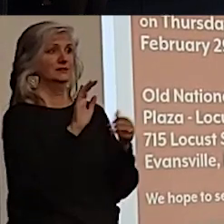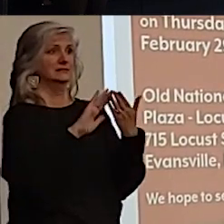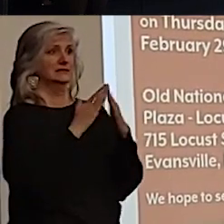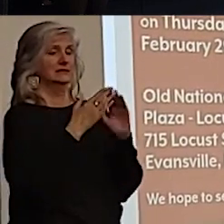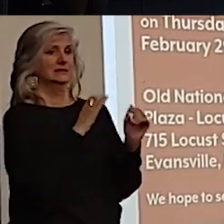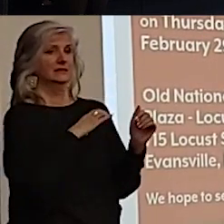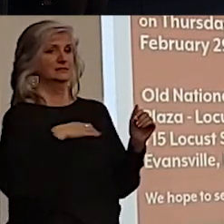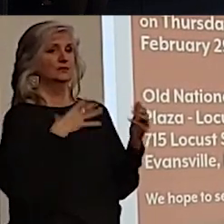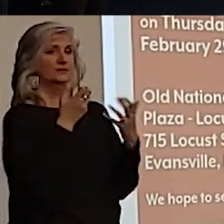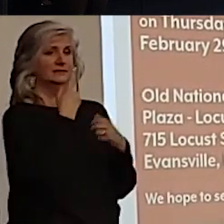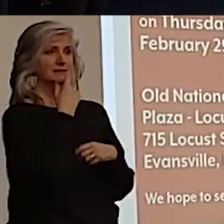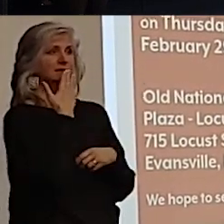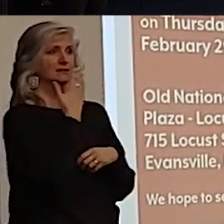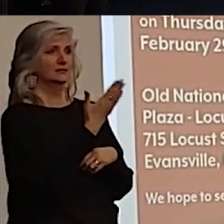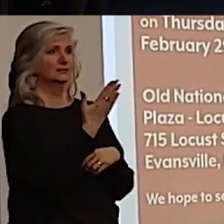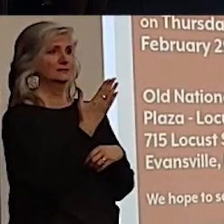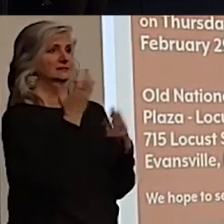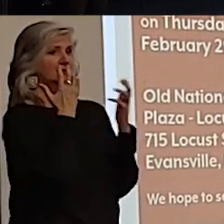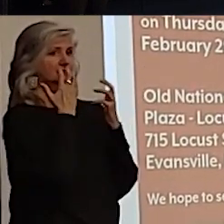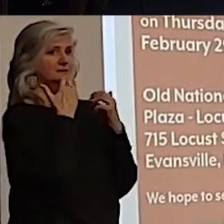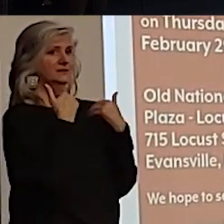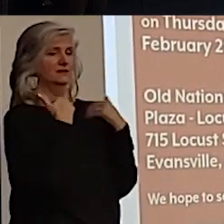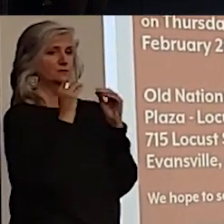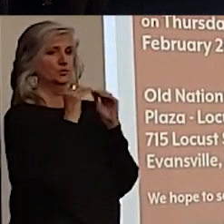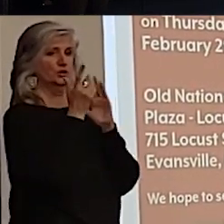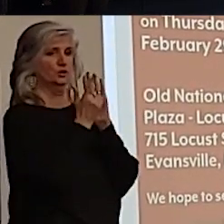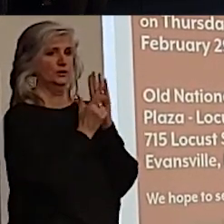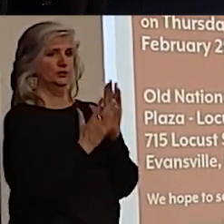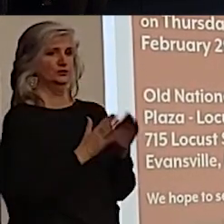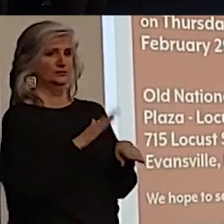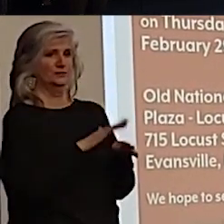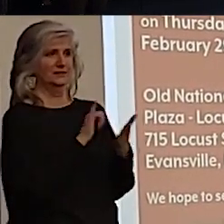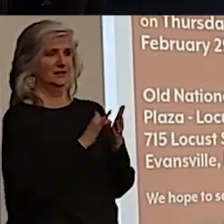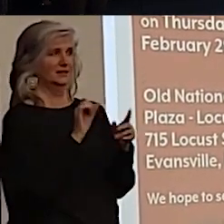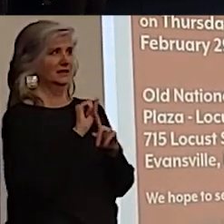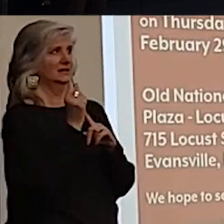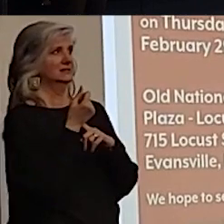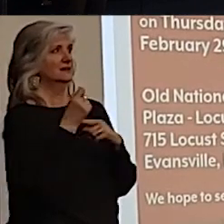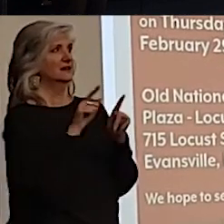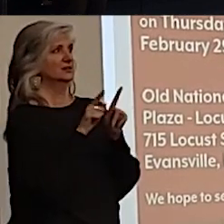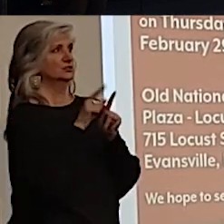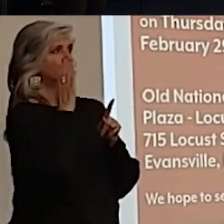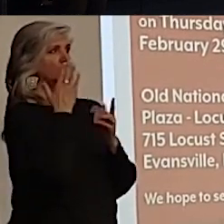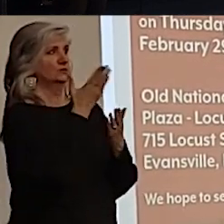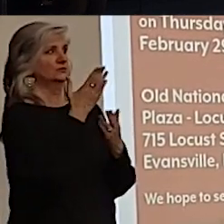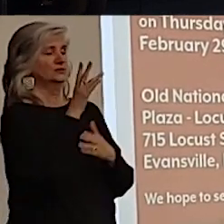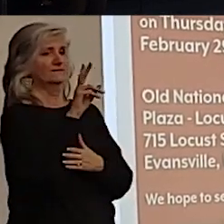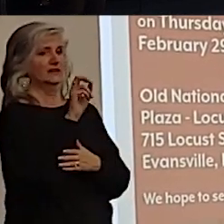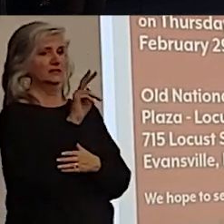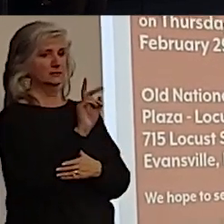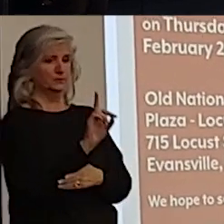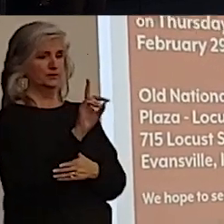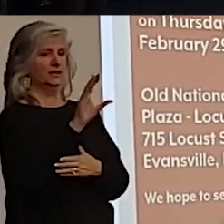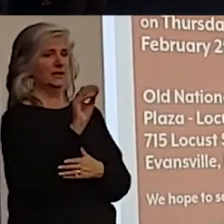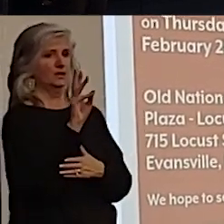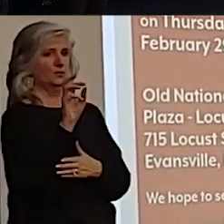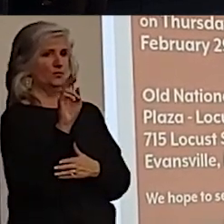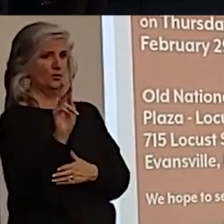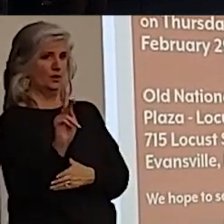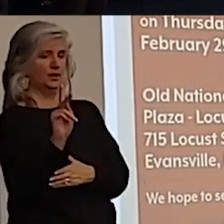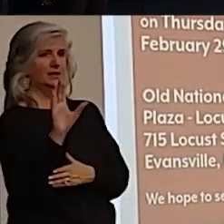wanted to say thank you. It is awesome to have more lawyers in the case. It's also going to go to Vanderburgh and Warwick